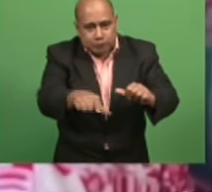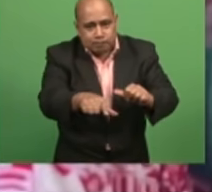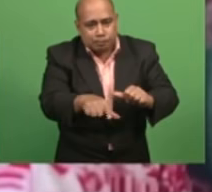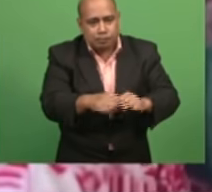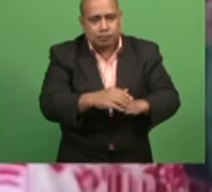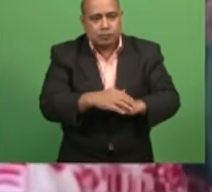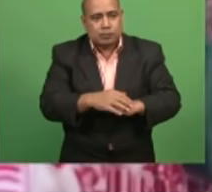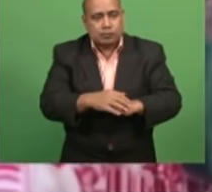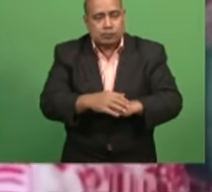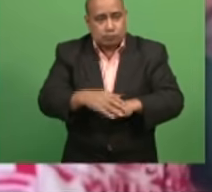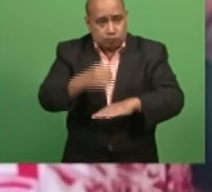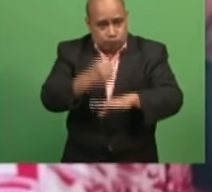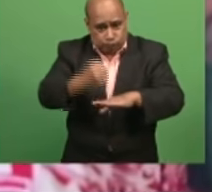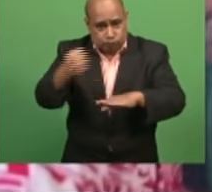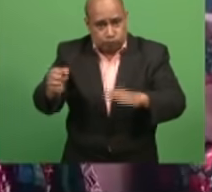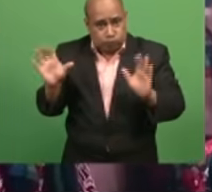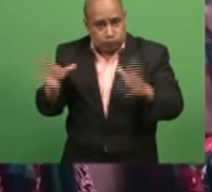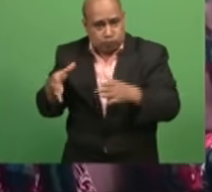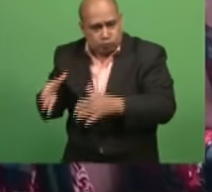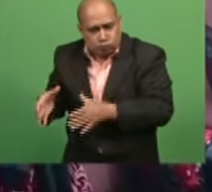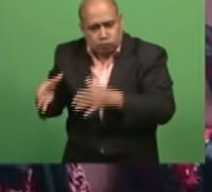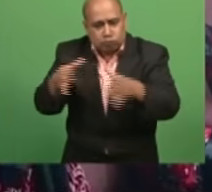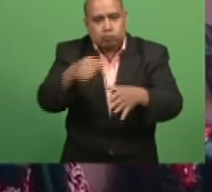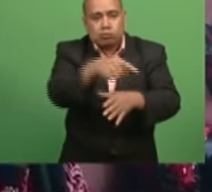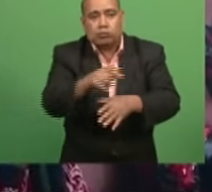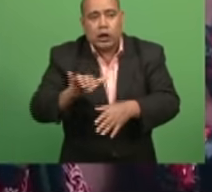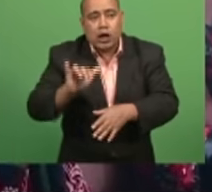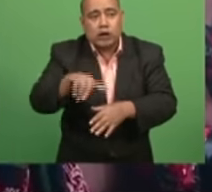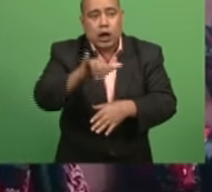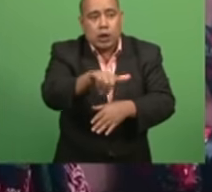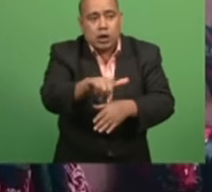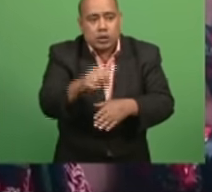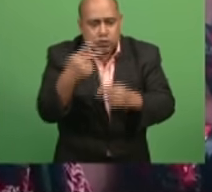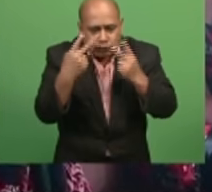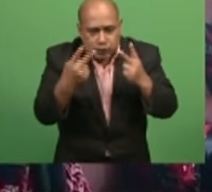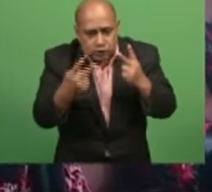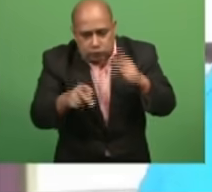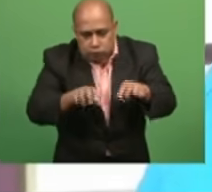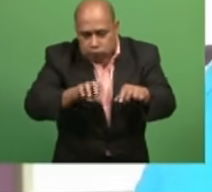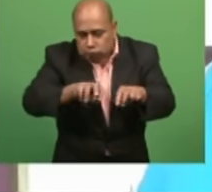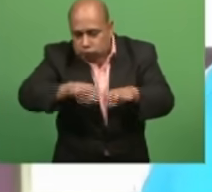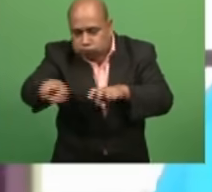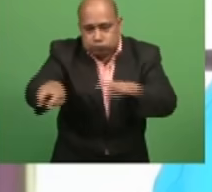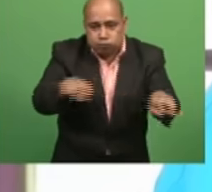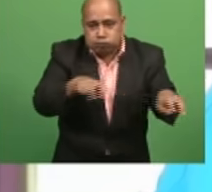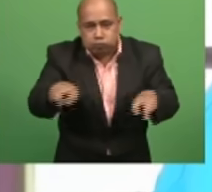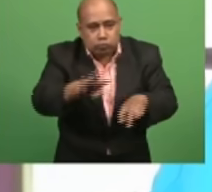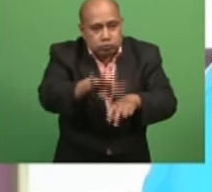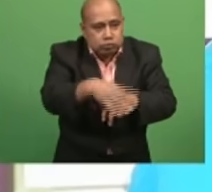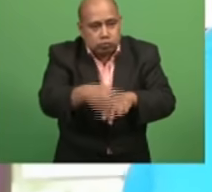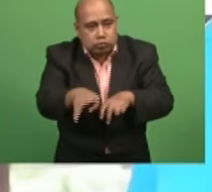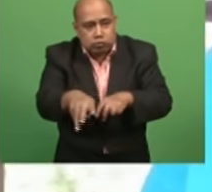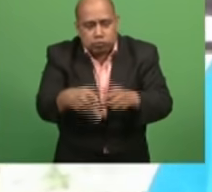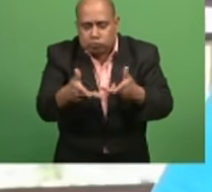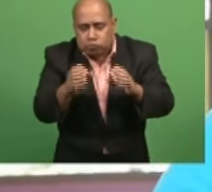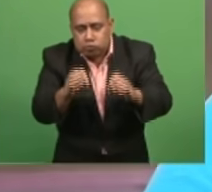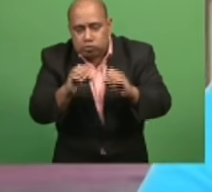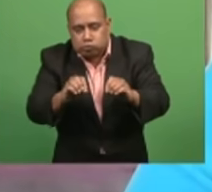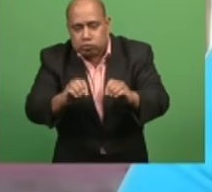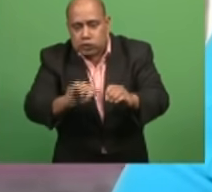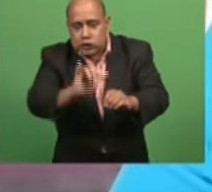in the Yasawa group distributing rations, conducting assessment for TC Harold, and also conducting awareness